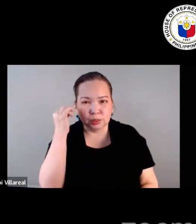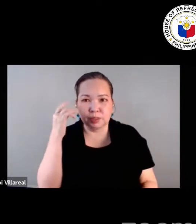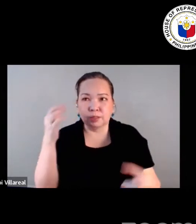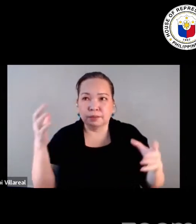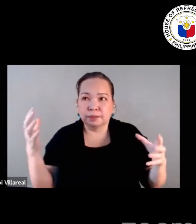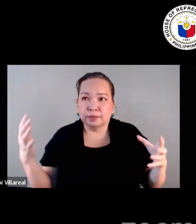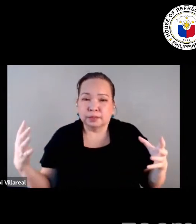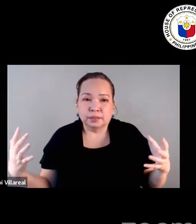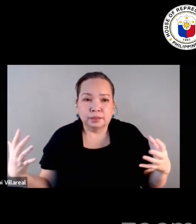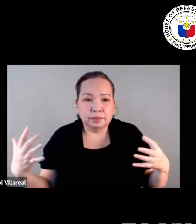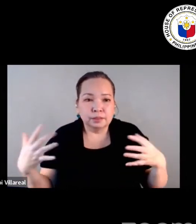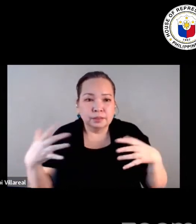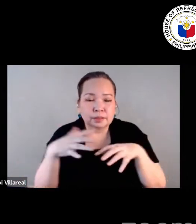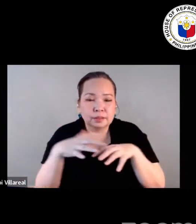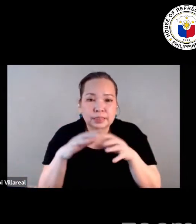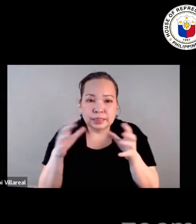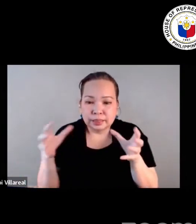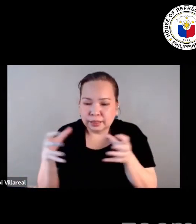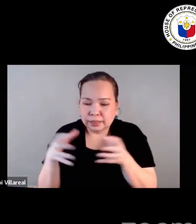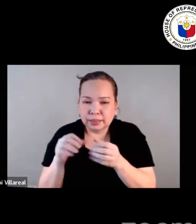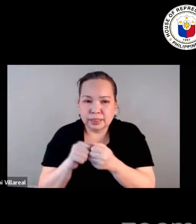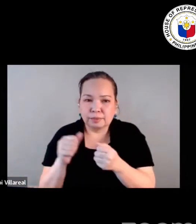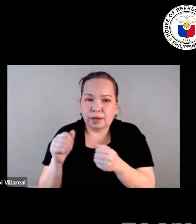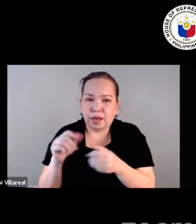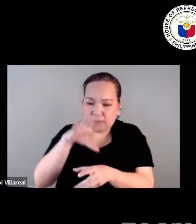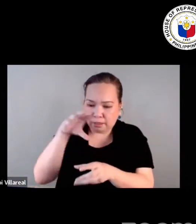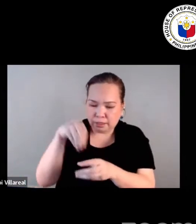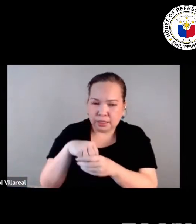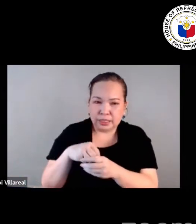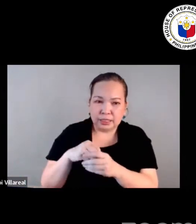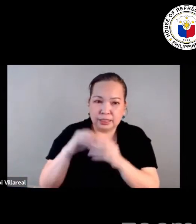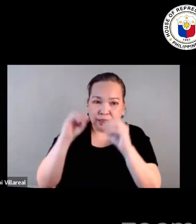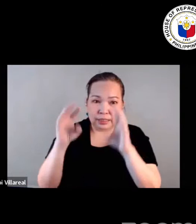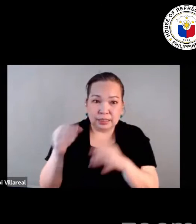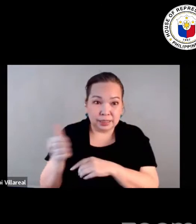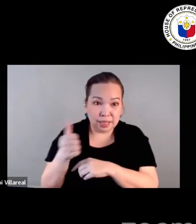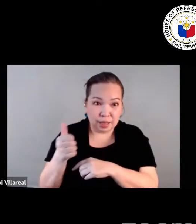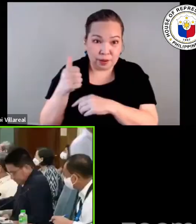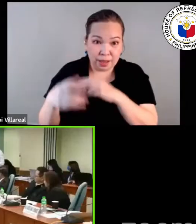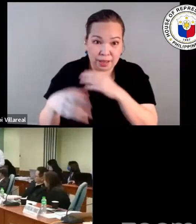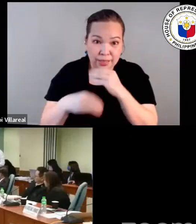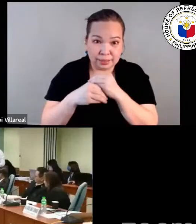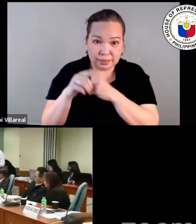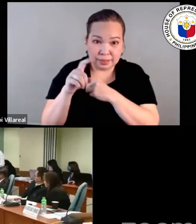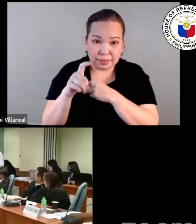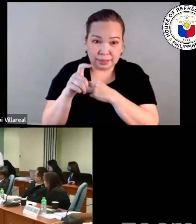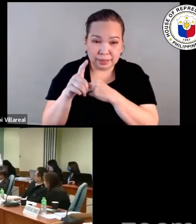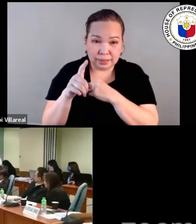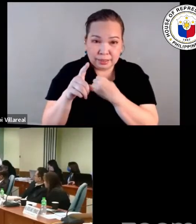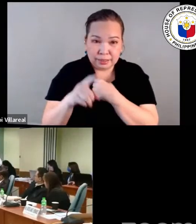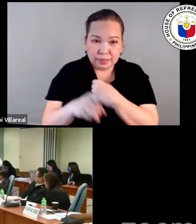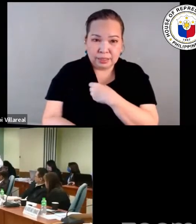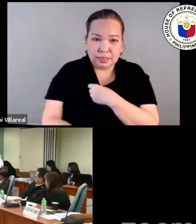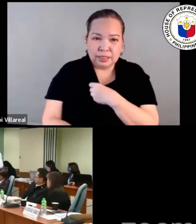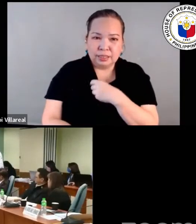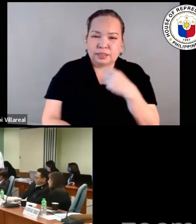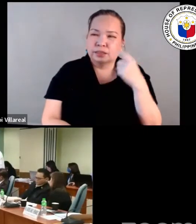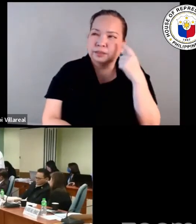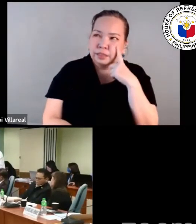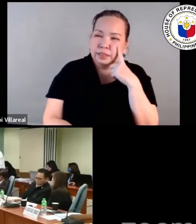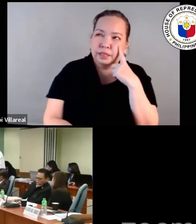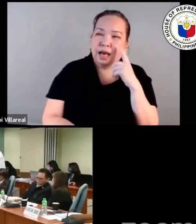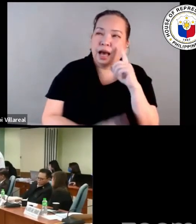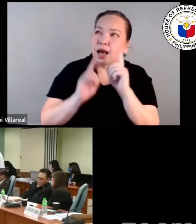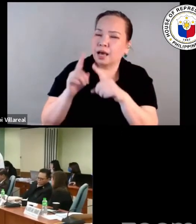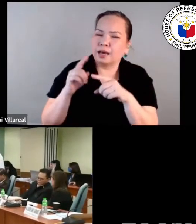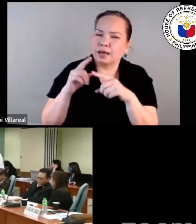ito dun sa teaching allowance. Yun yung suggestion nyo, Benjo? We have existing din po kasi, no,